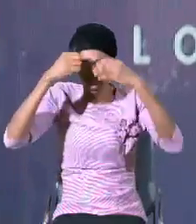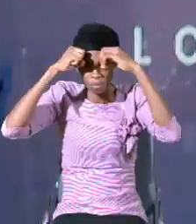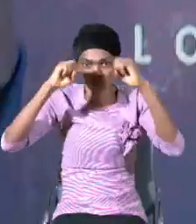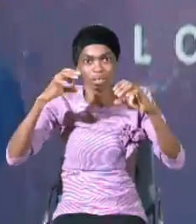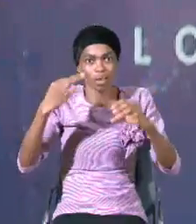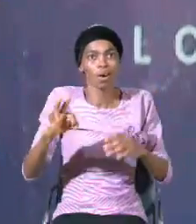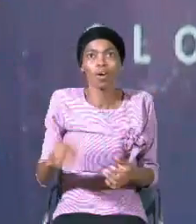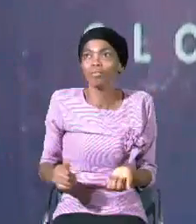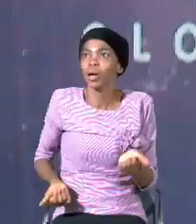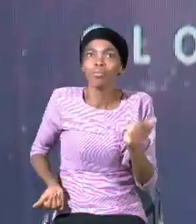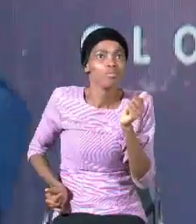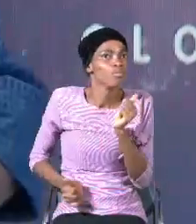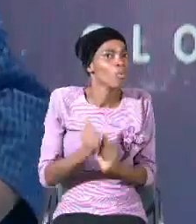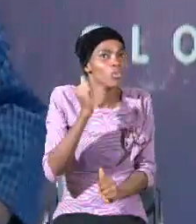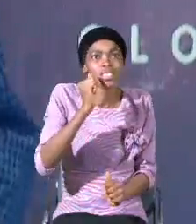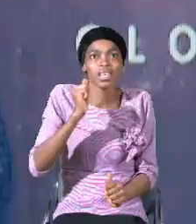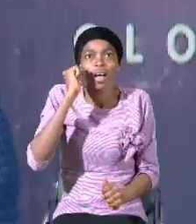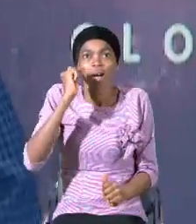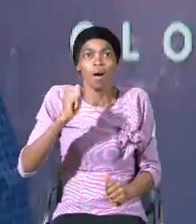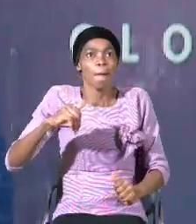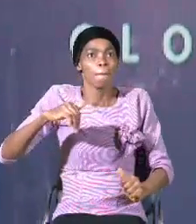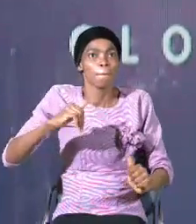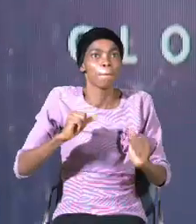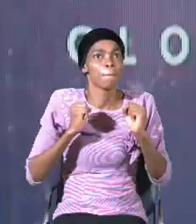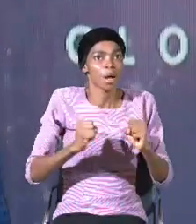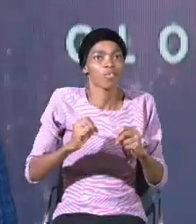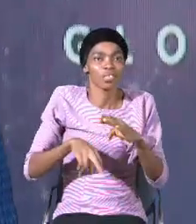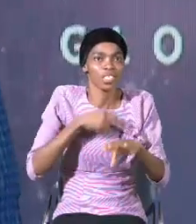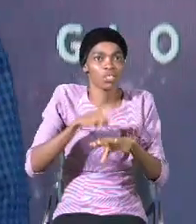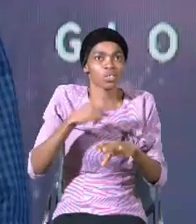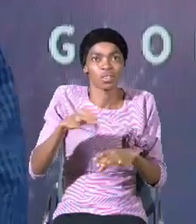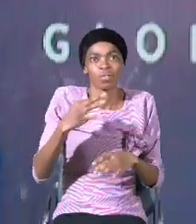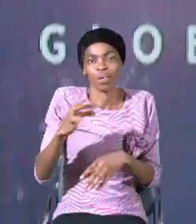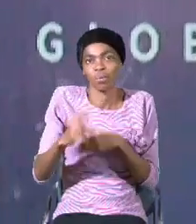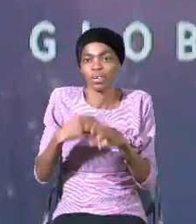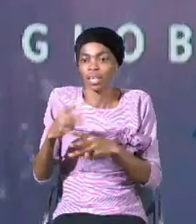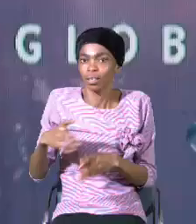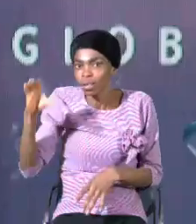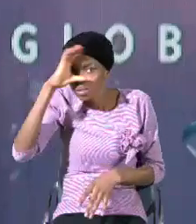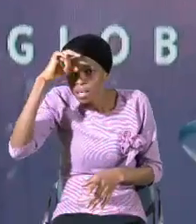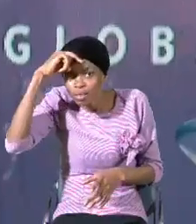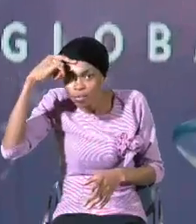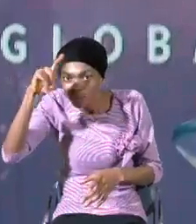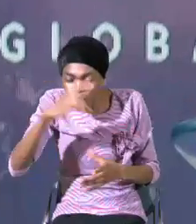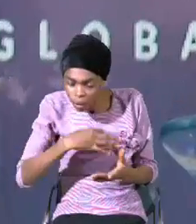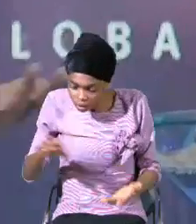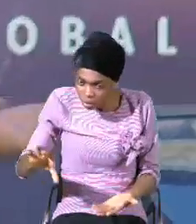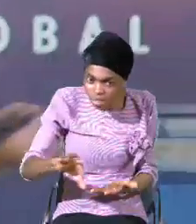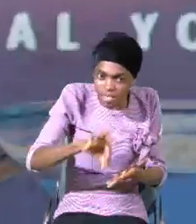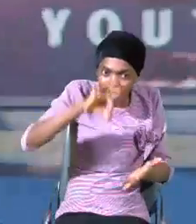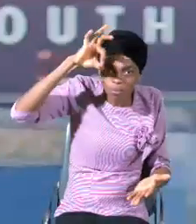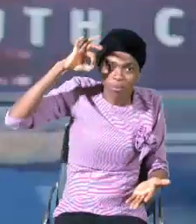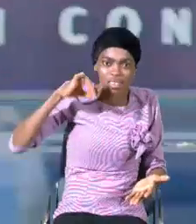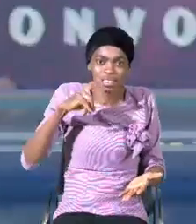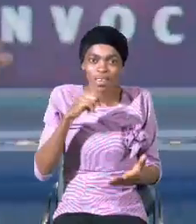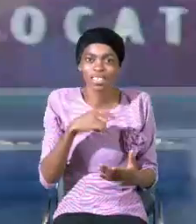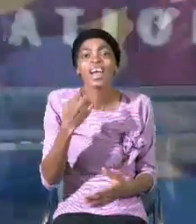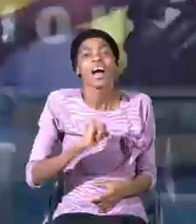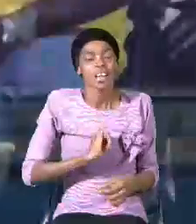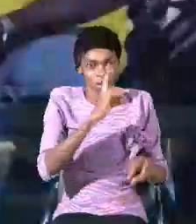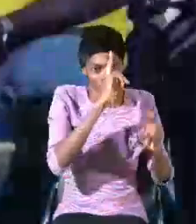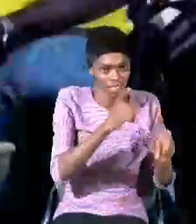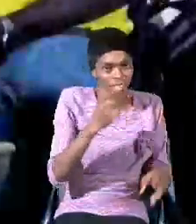most powerful nation in the world will search for you and say, I will honor you? Now can you think if the